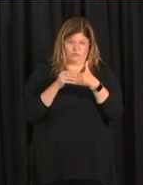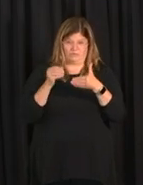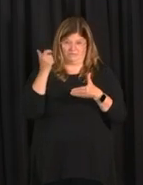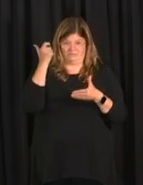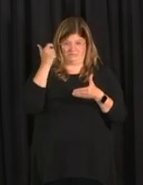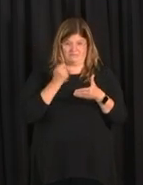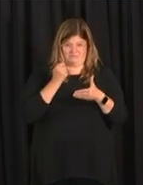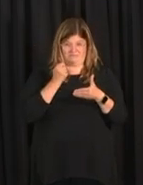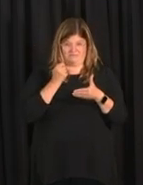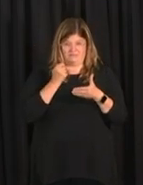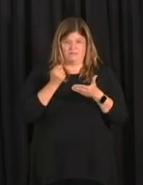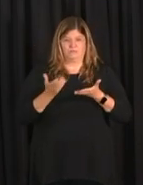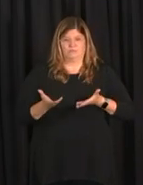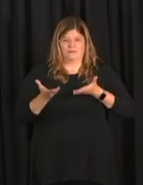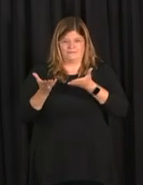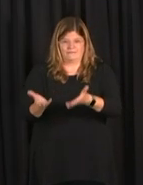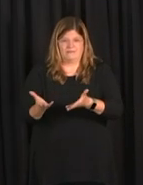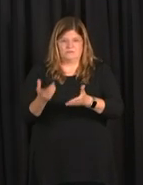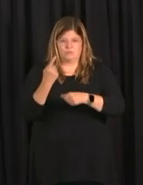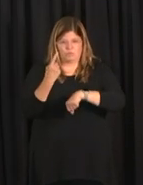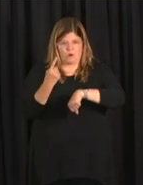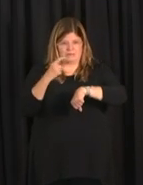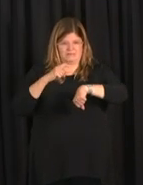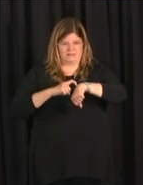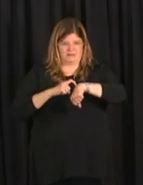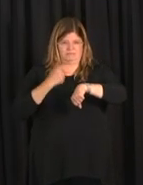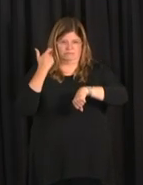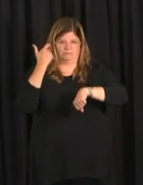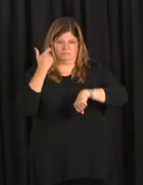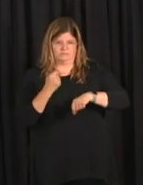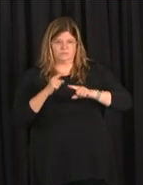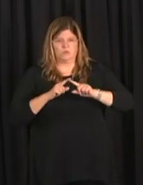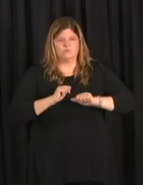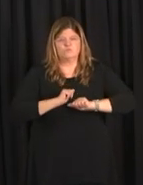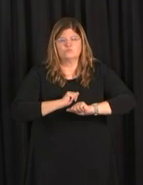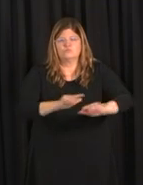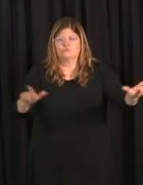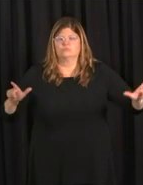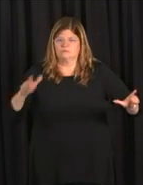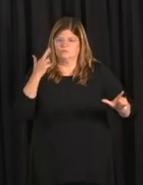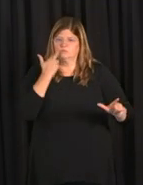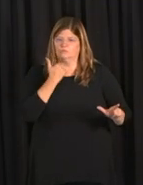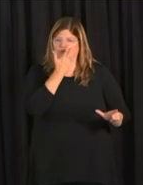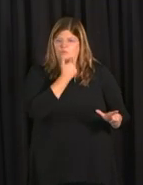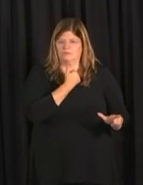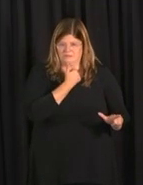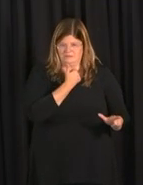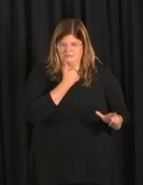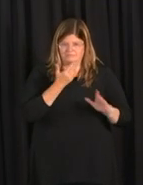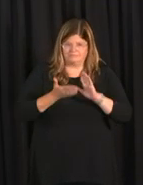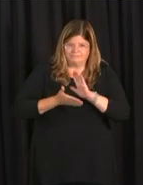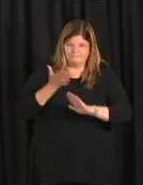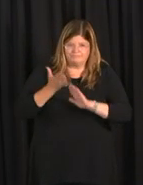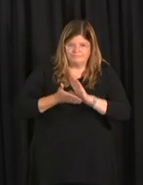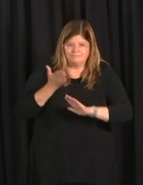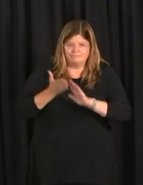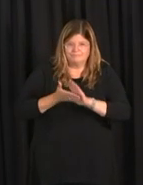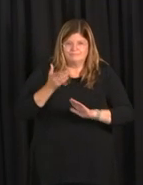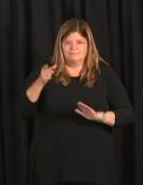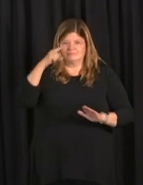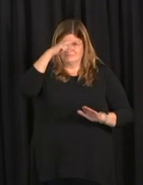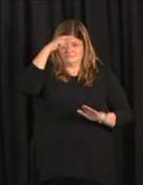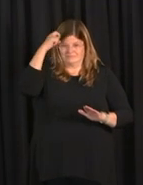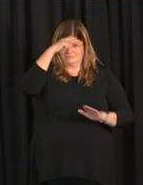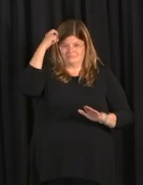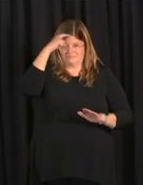will provide a one-time grant to restaurants who are operating as a streetery who have a summer